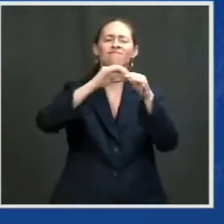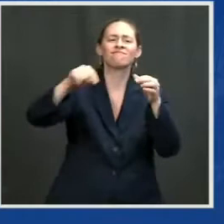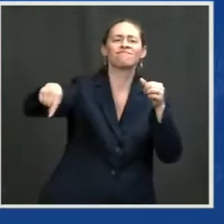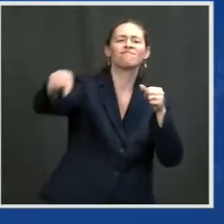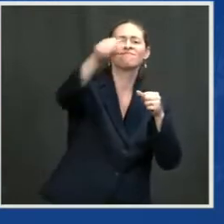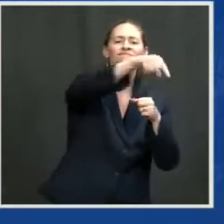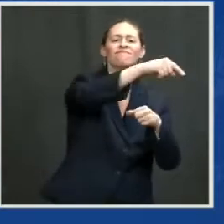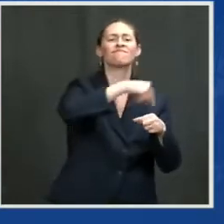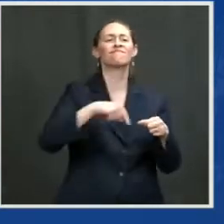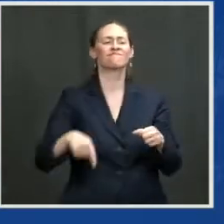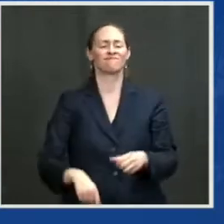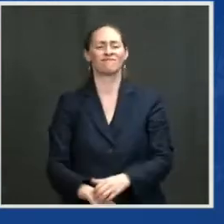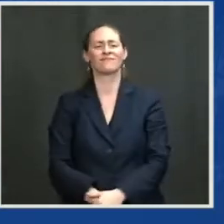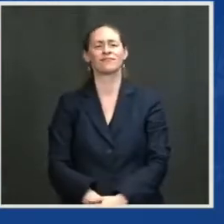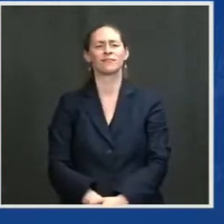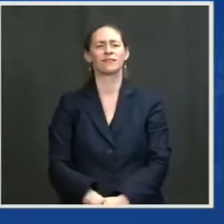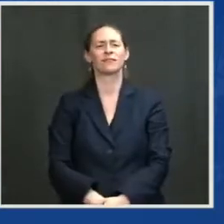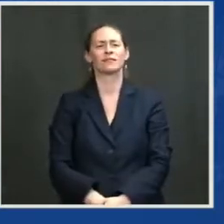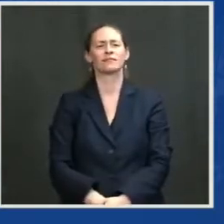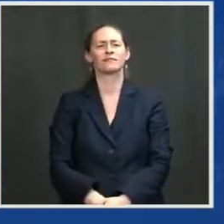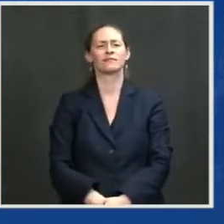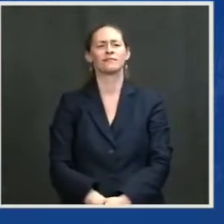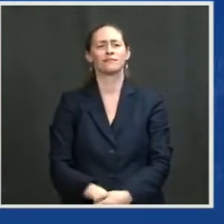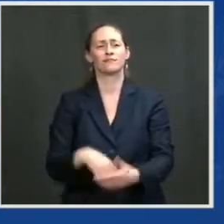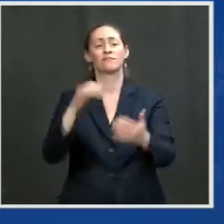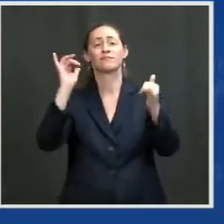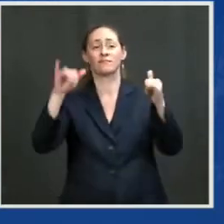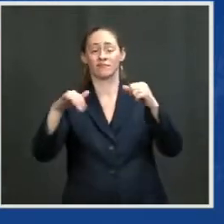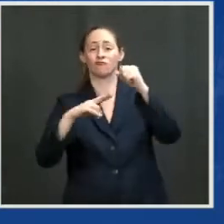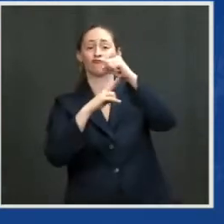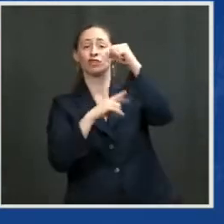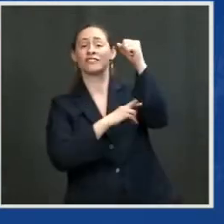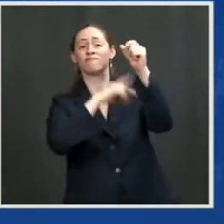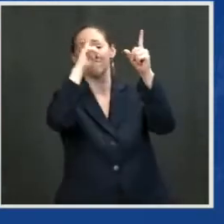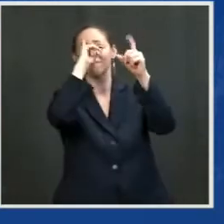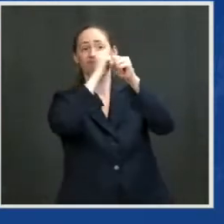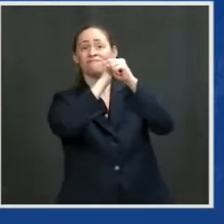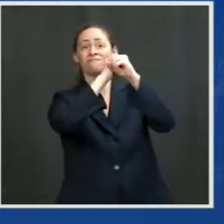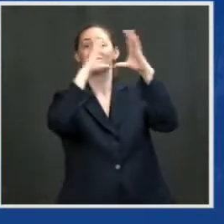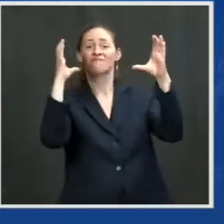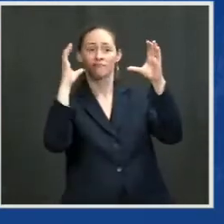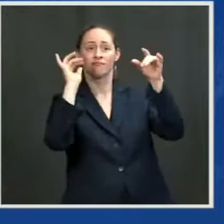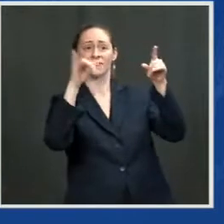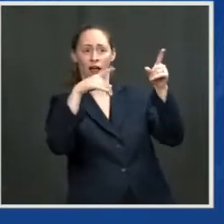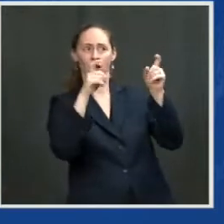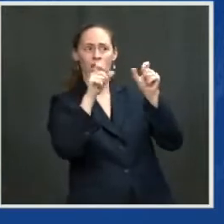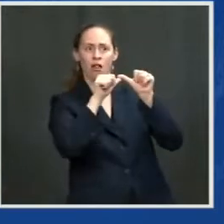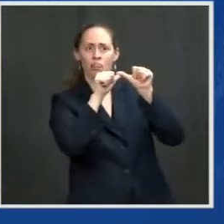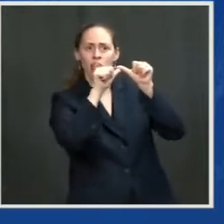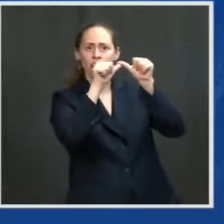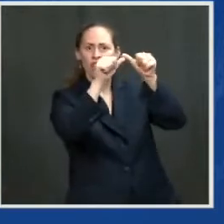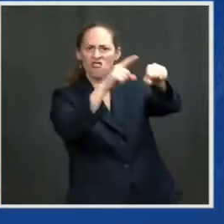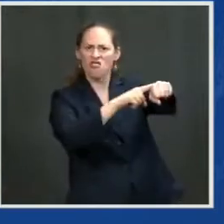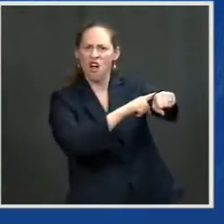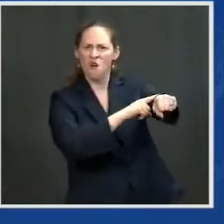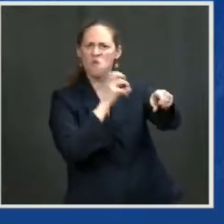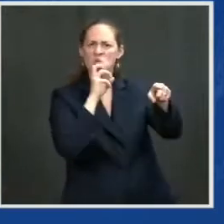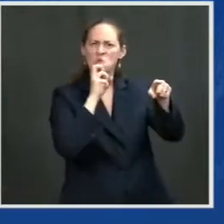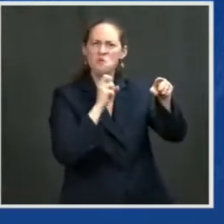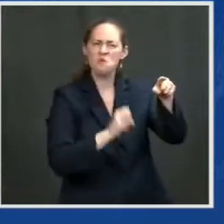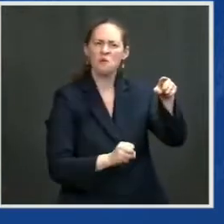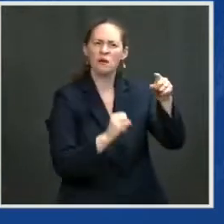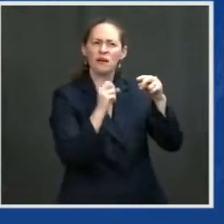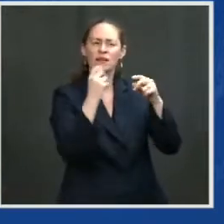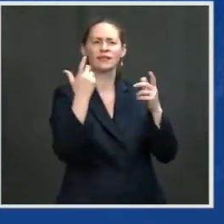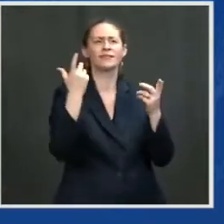50 years. That was 20 years ago. It was built for 50 years. The I-10 bridge was built to handle daily traffic